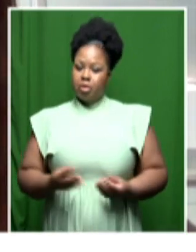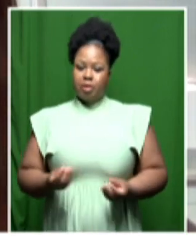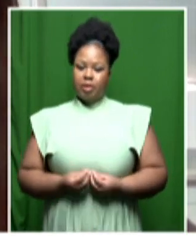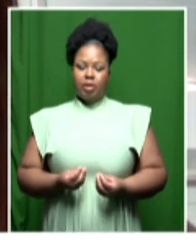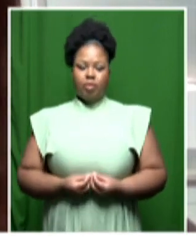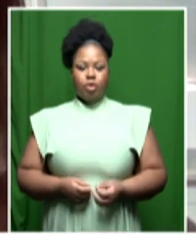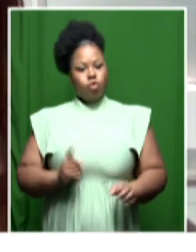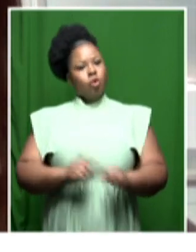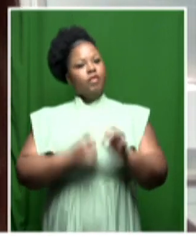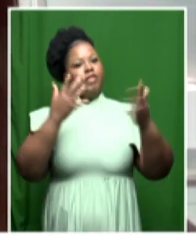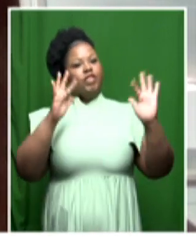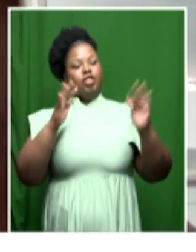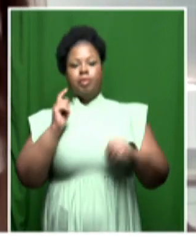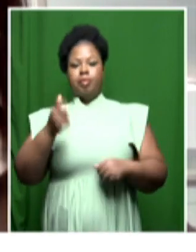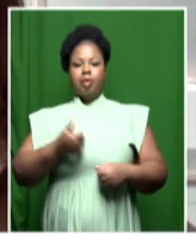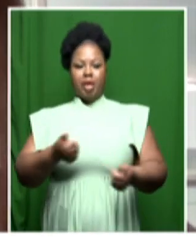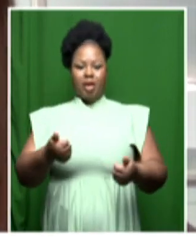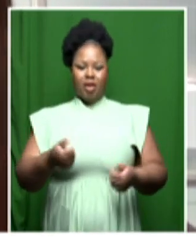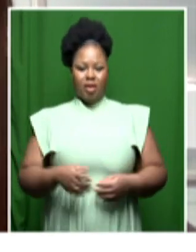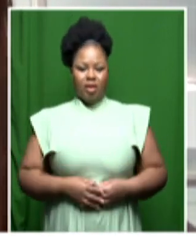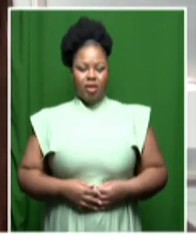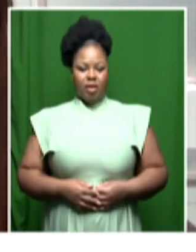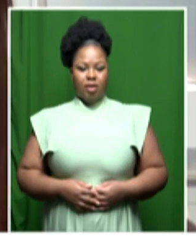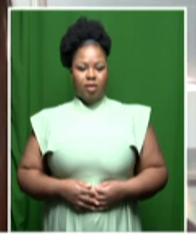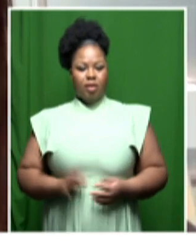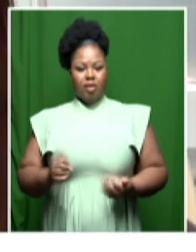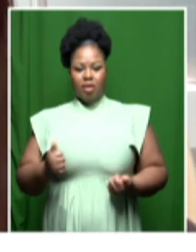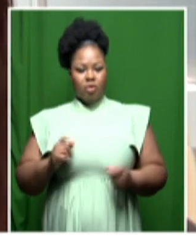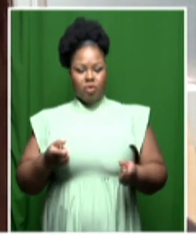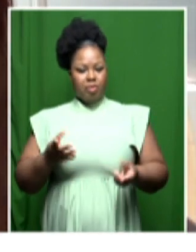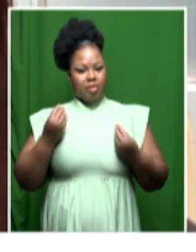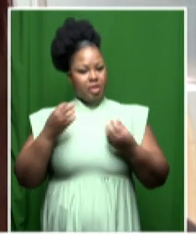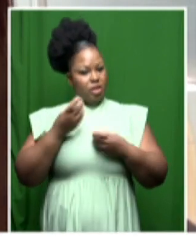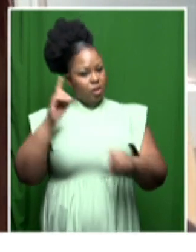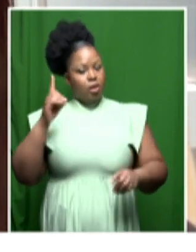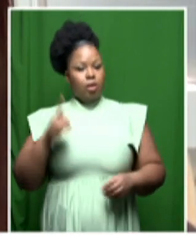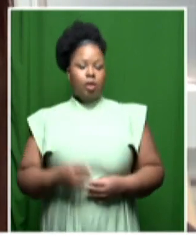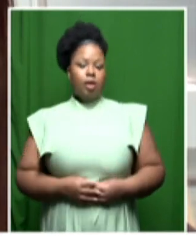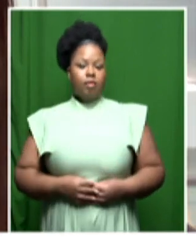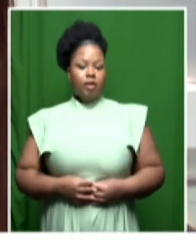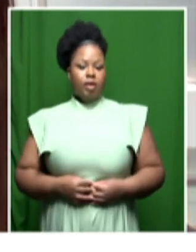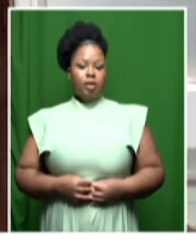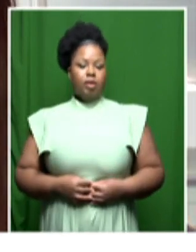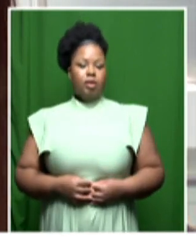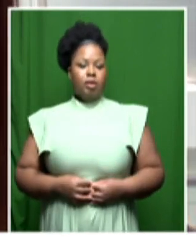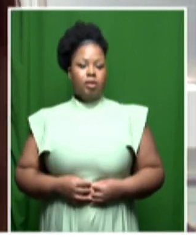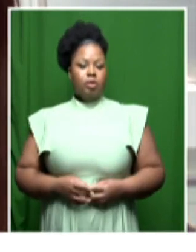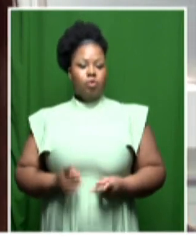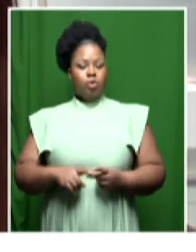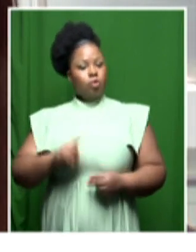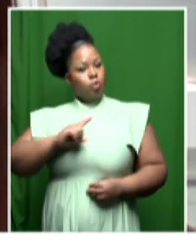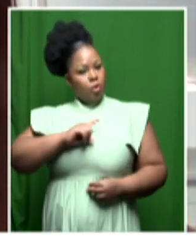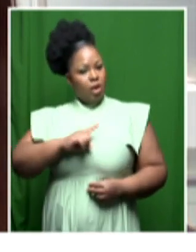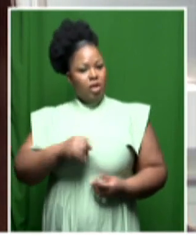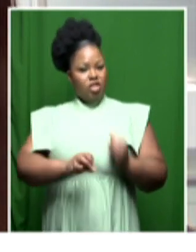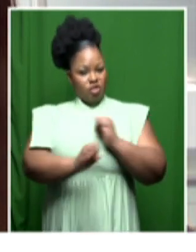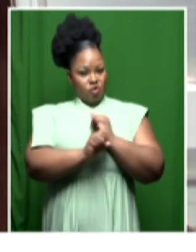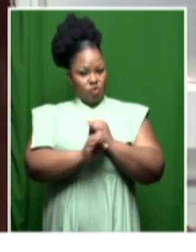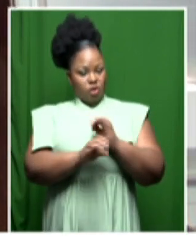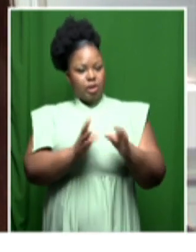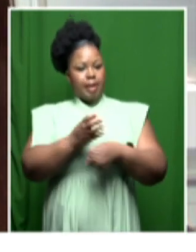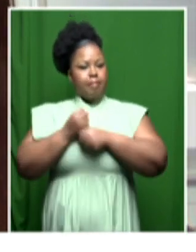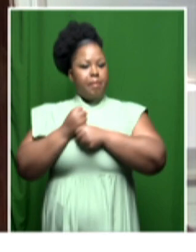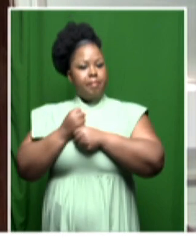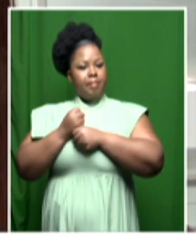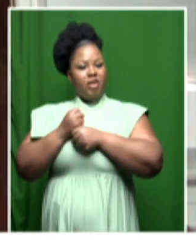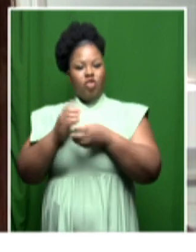like Correct. You qualify and then you got to pay that money straight away and then you won't get the degree. And this happens so often, is that, institutions withhold